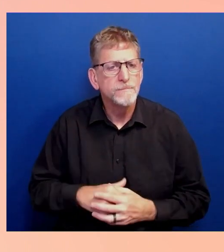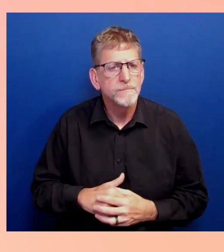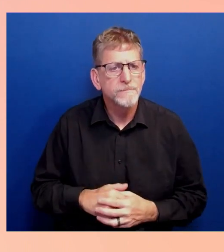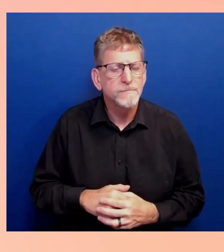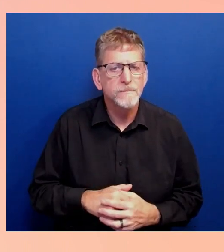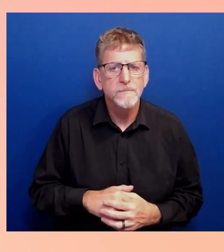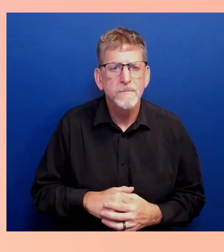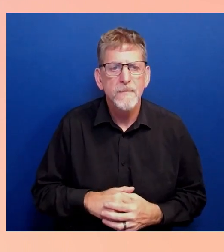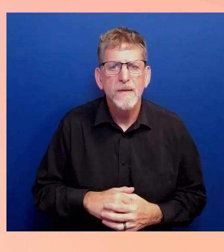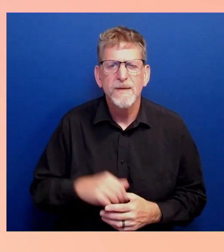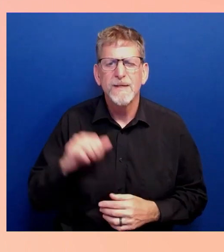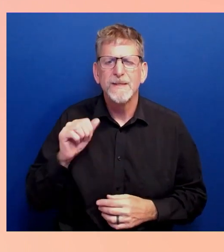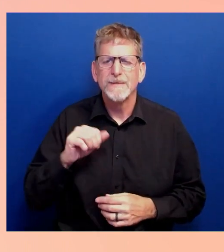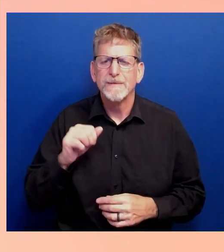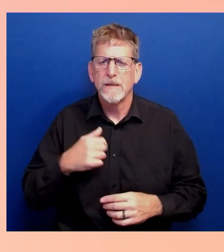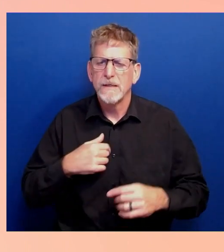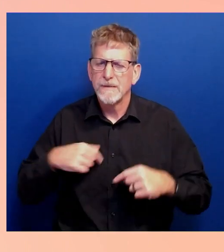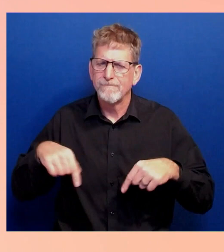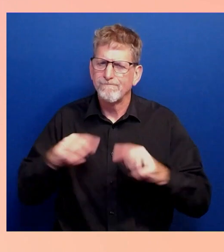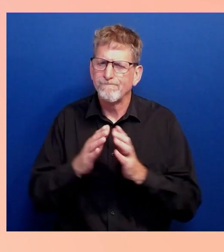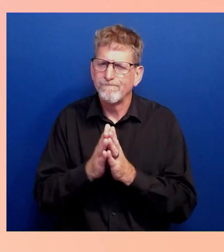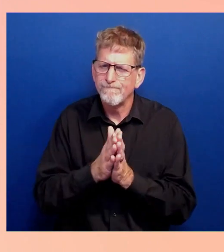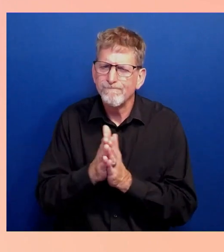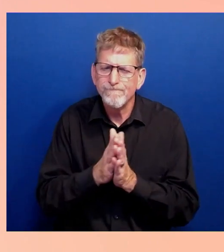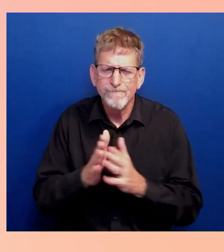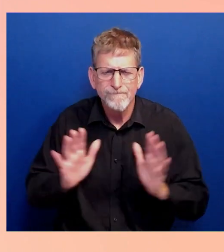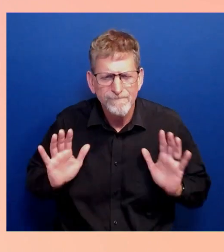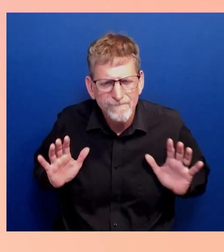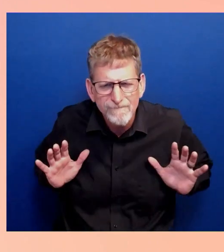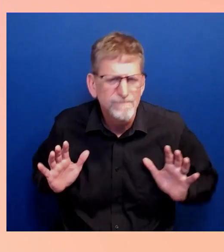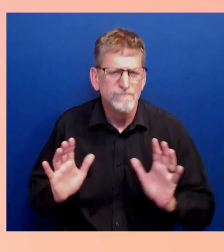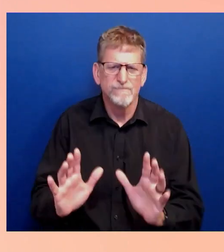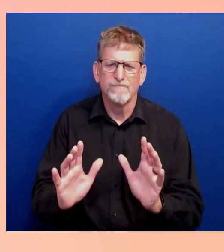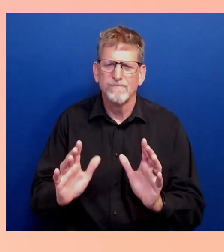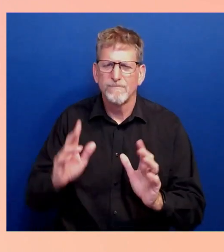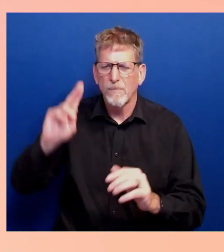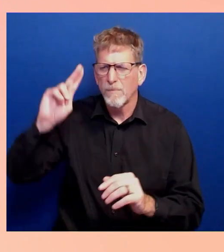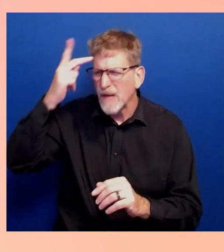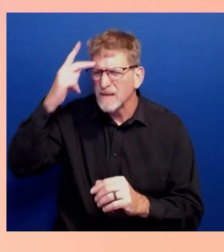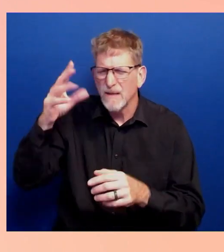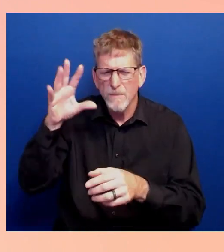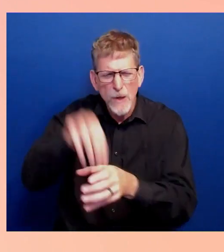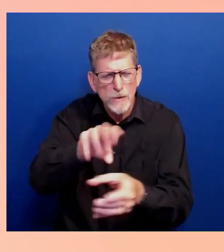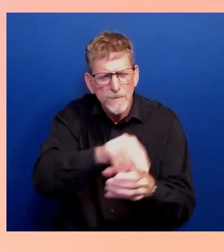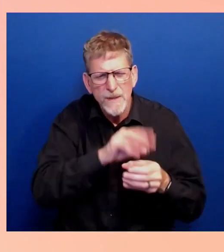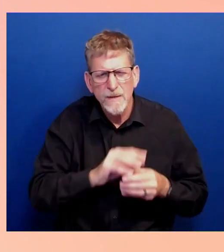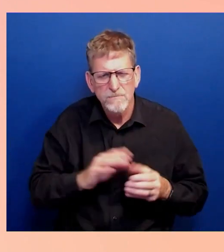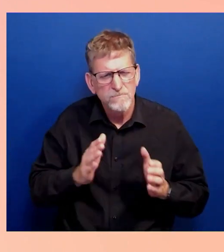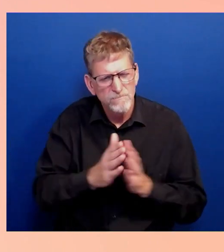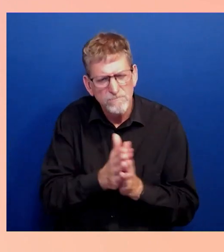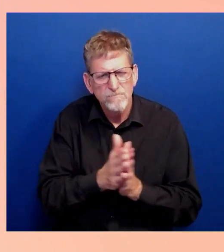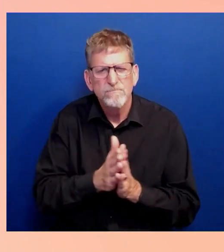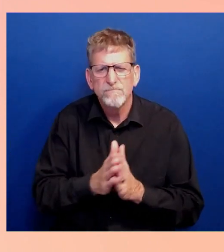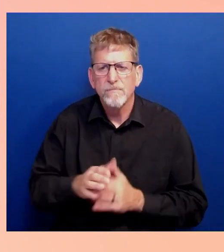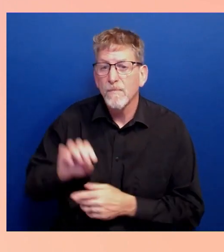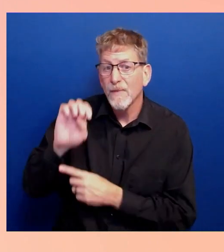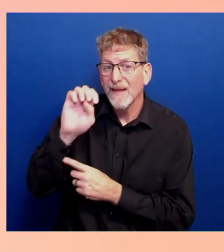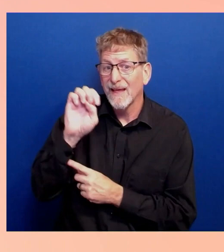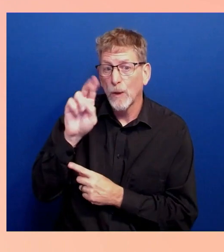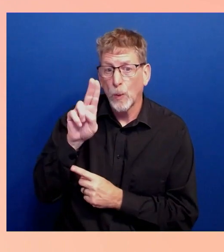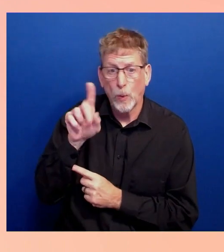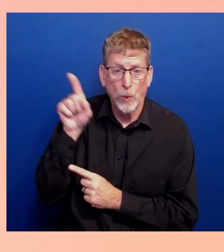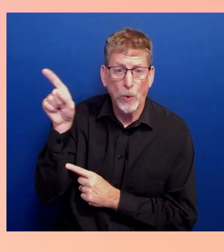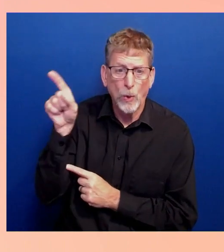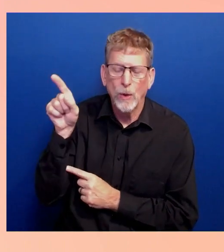this campaign on political participation, because in the EU is quite challenging, as we have, let's